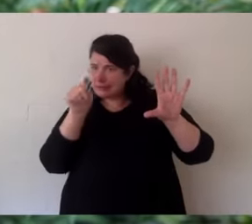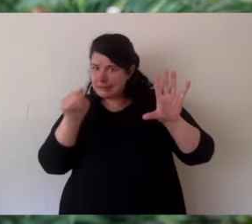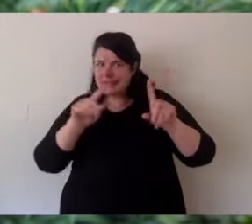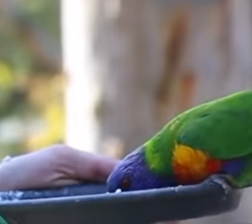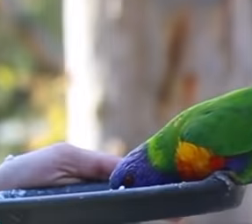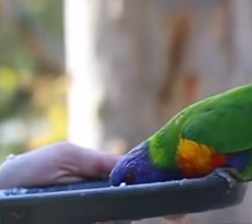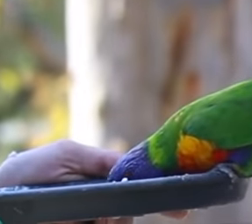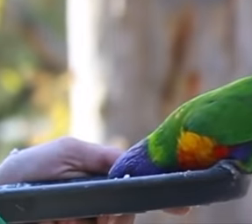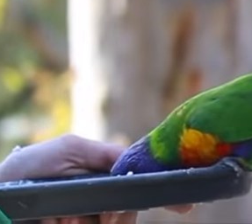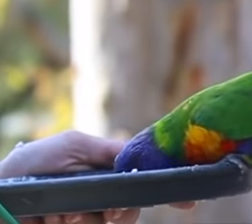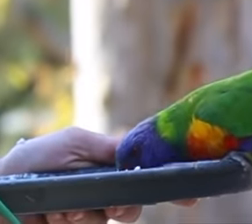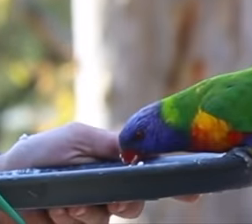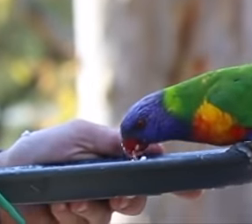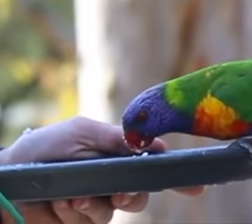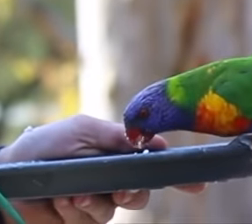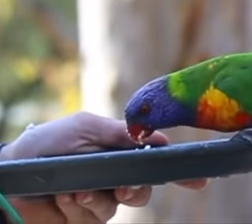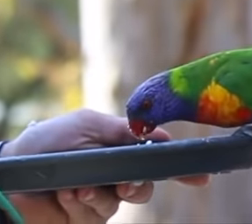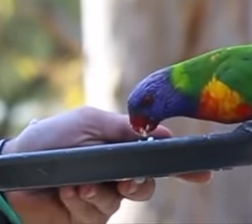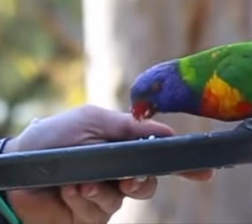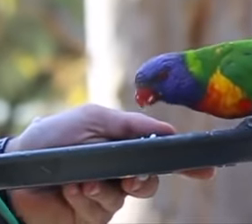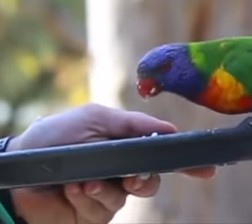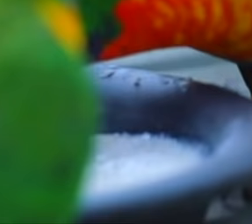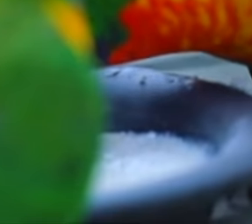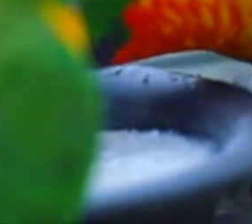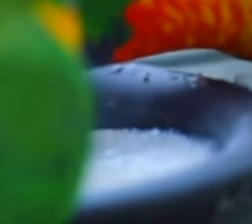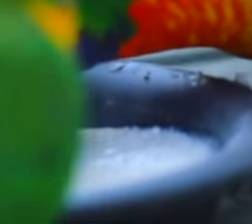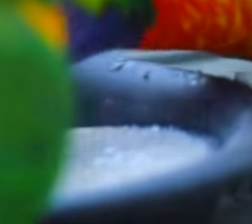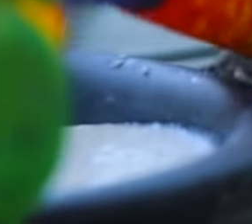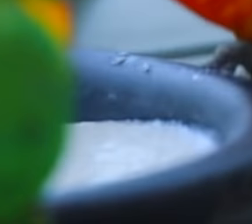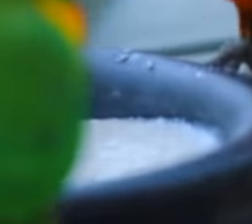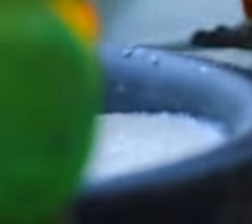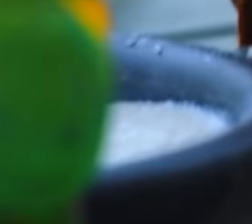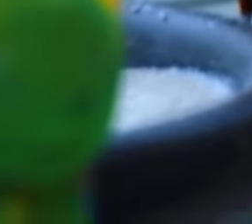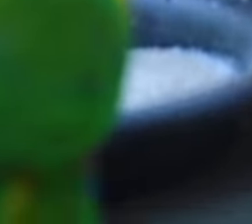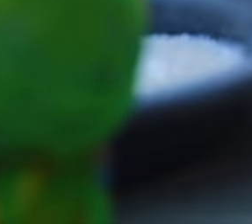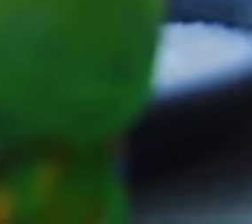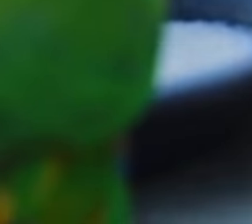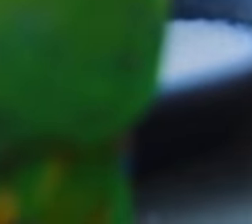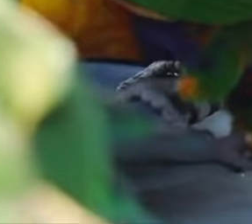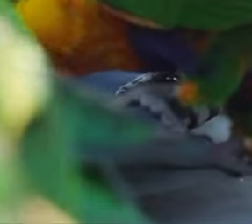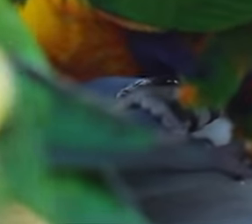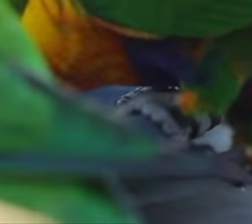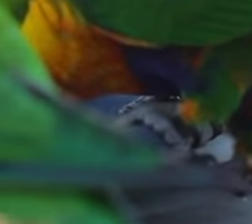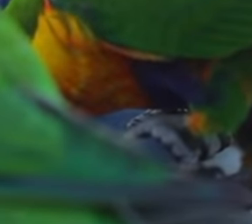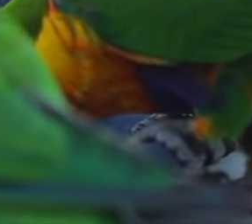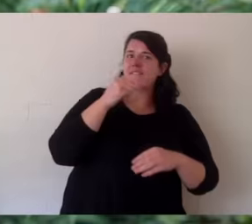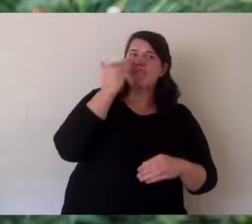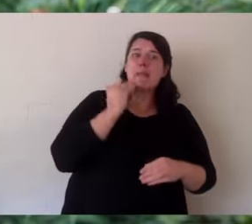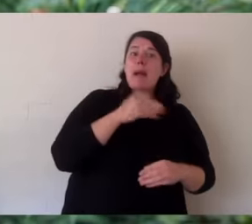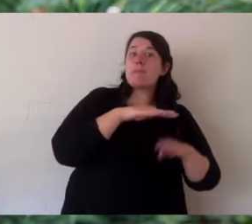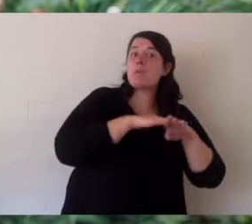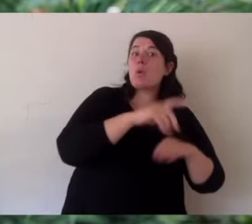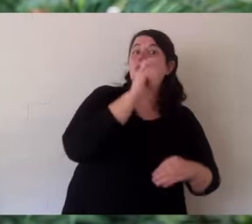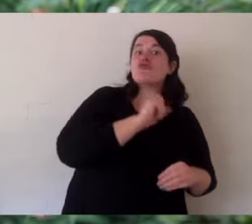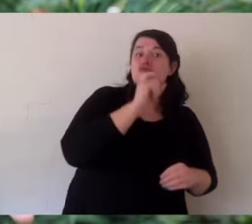colors of the rainbow. Parrots themselves are generally pretty brightly colored. Some, like Echolectus parrots, the